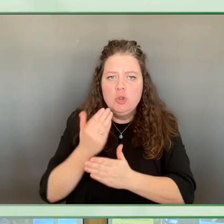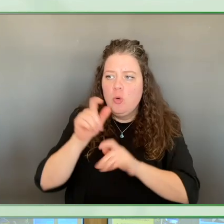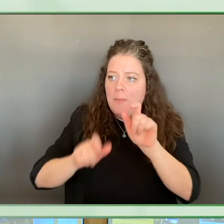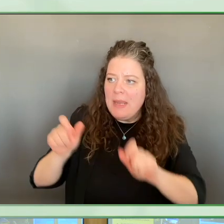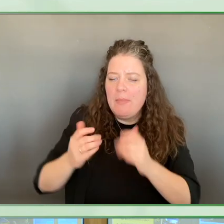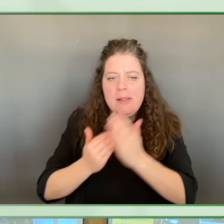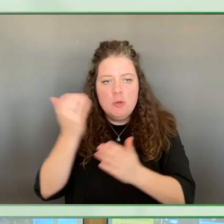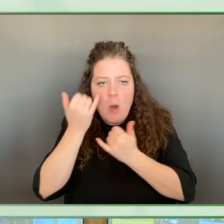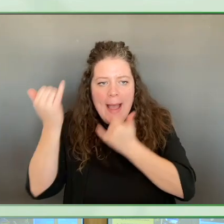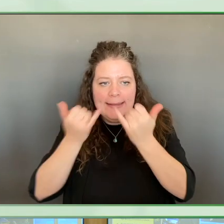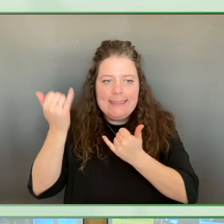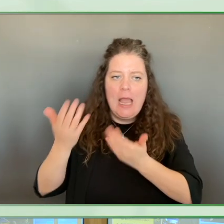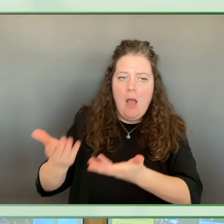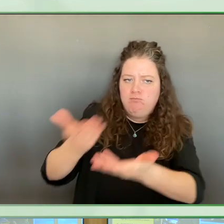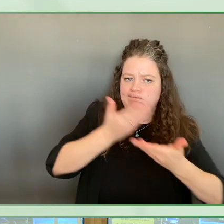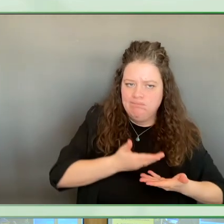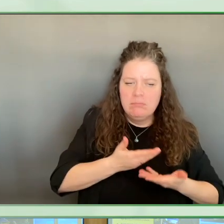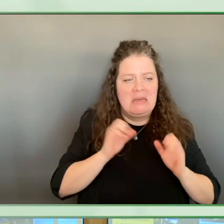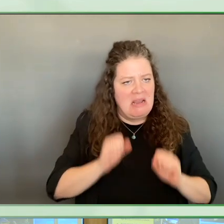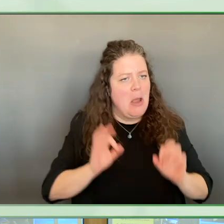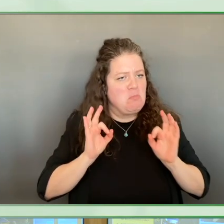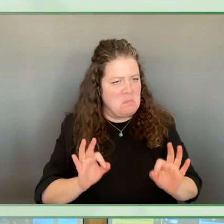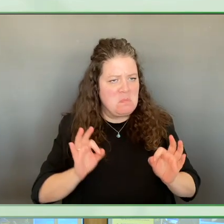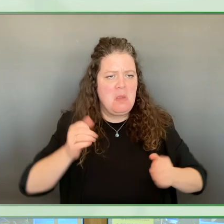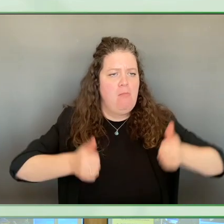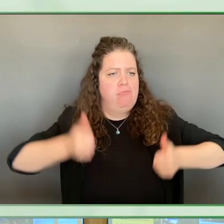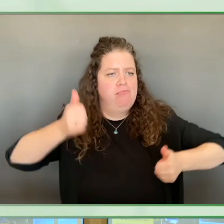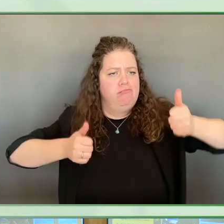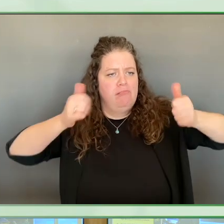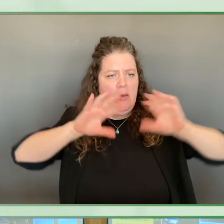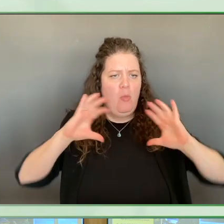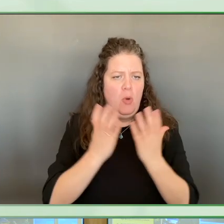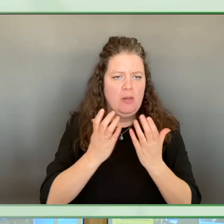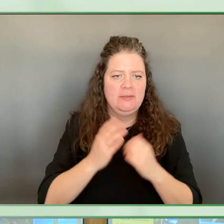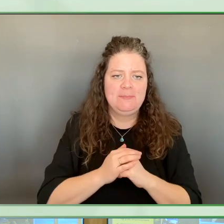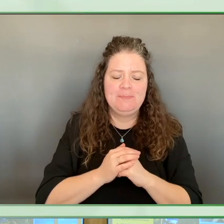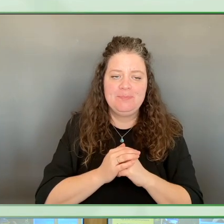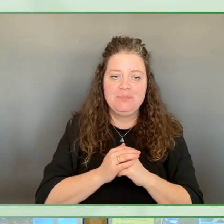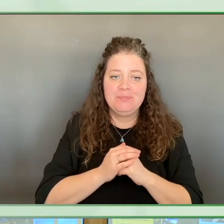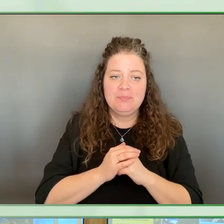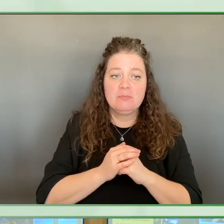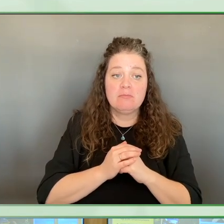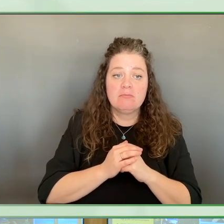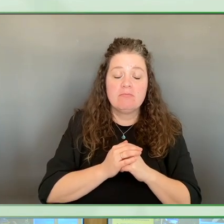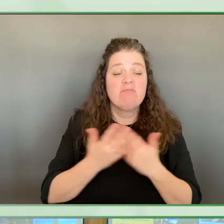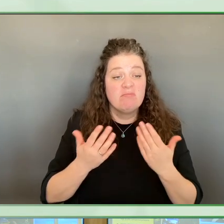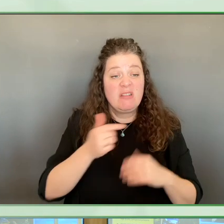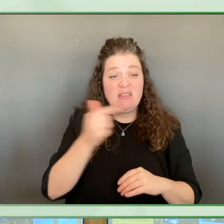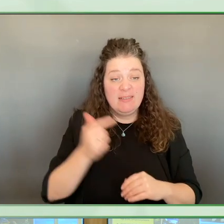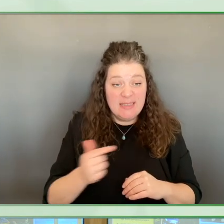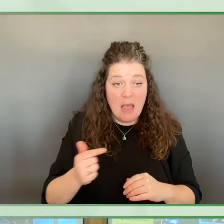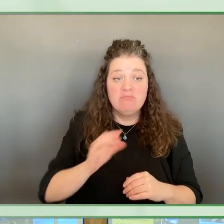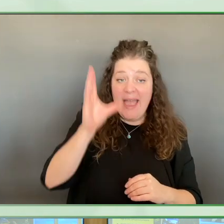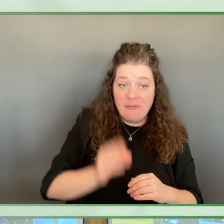high-quality, competitive products. We also need to develop nationwide and continent-wide strong referral pathways